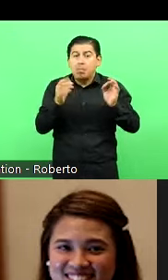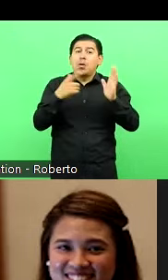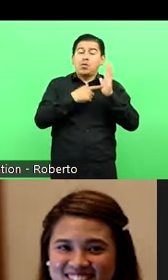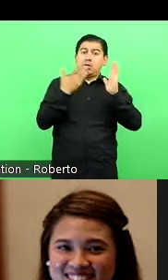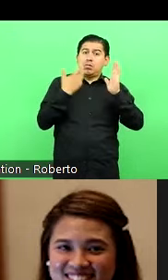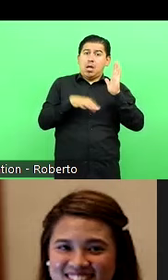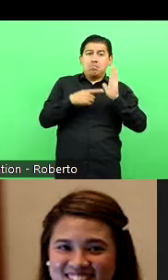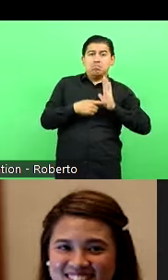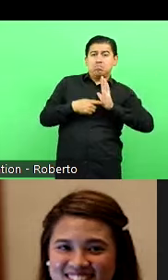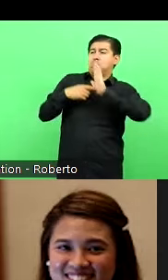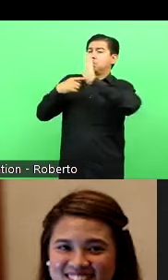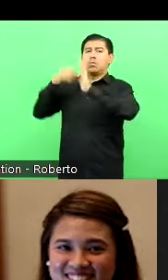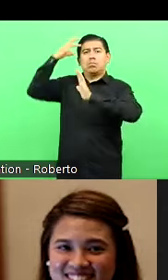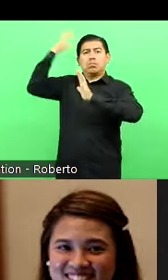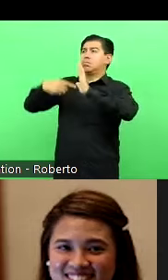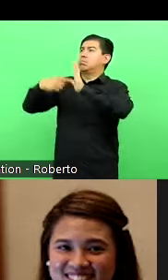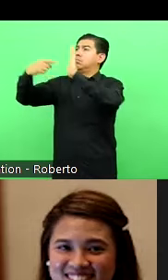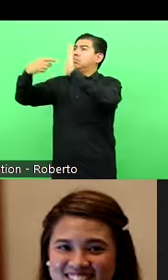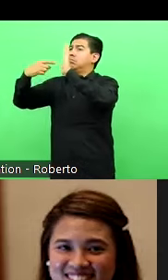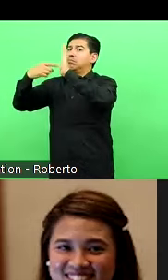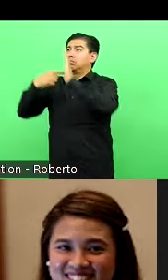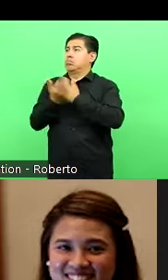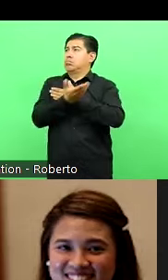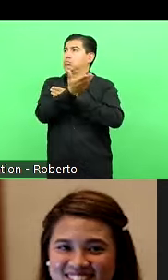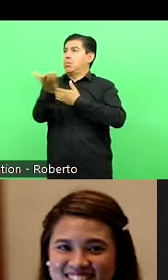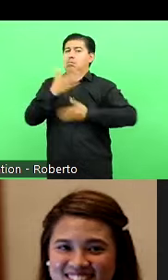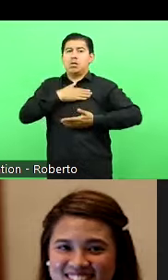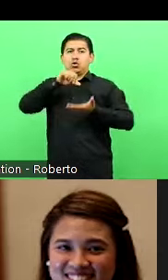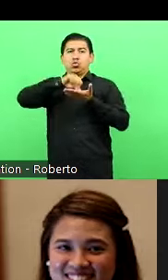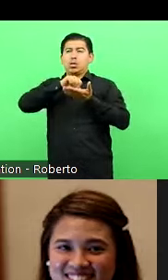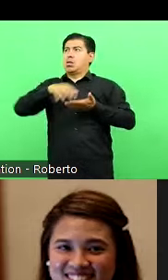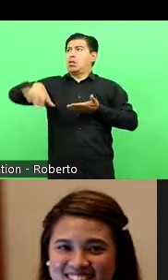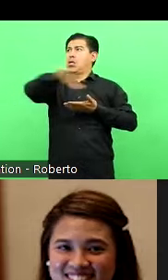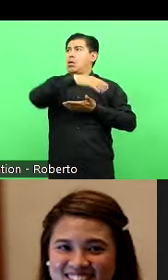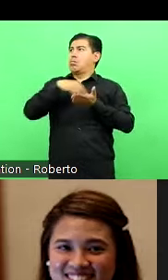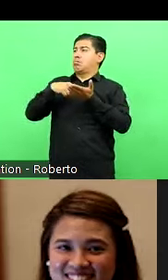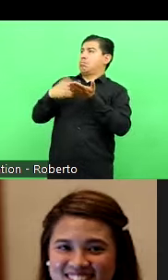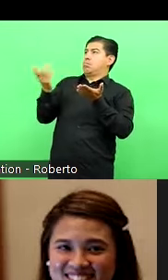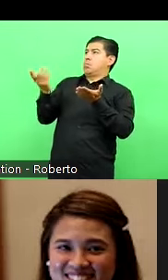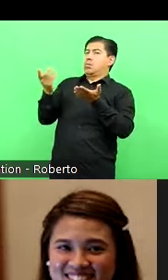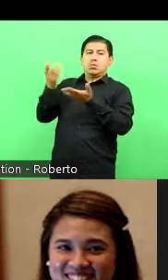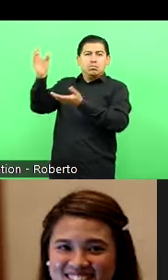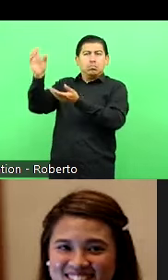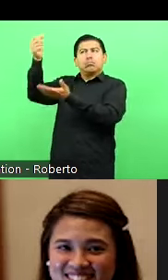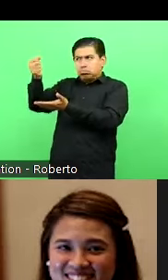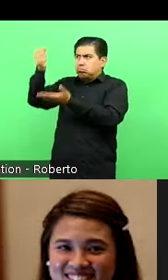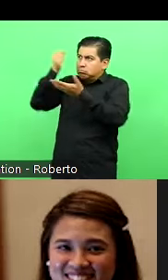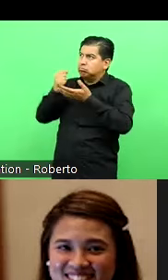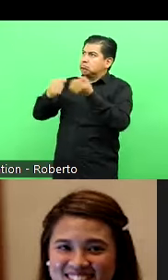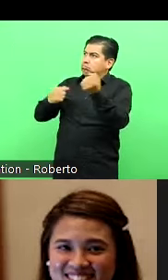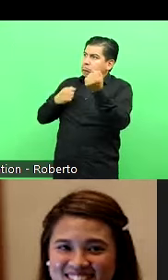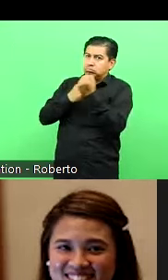providing and on making sure that there are investments for the persons with disability for disaster risk reduction. And through the years,